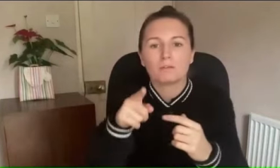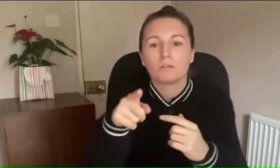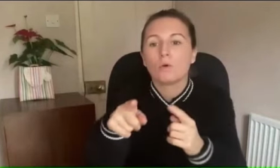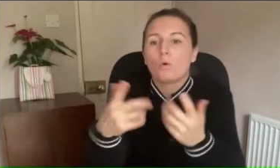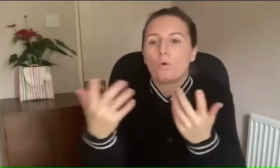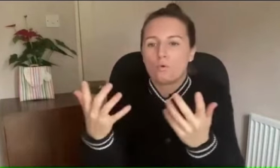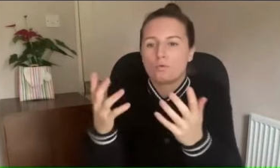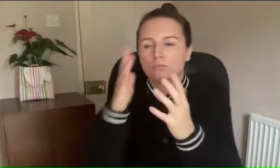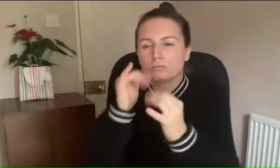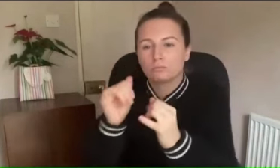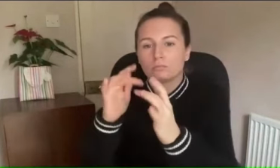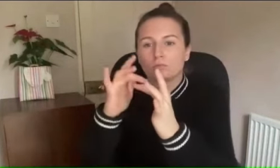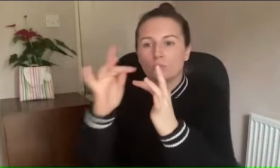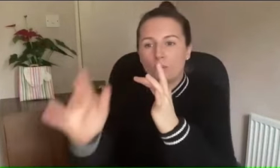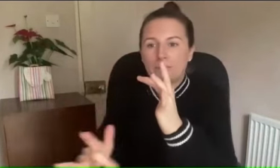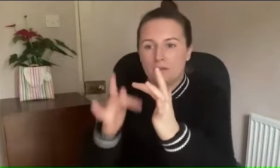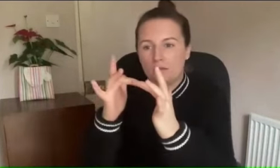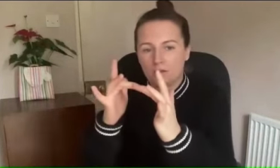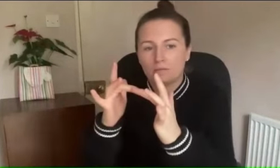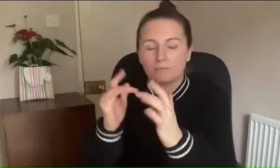website.